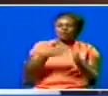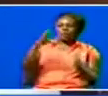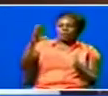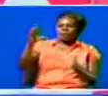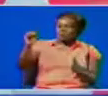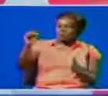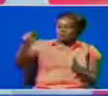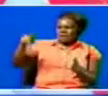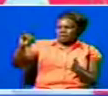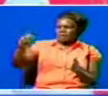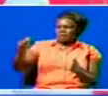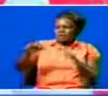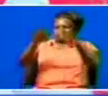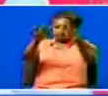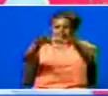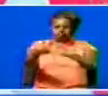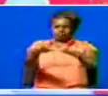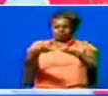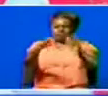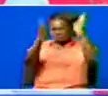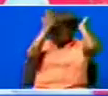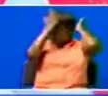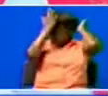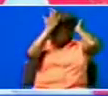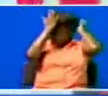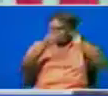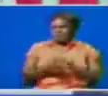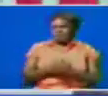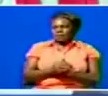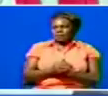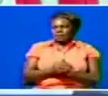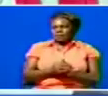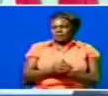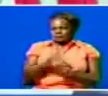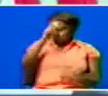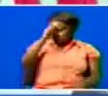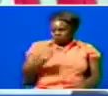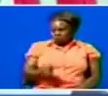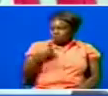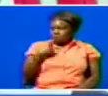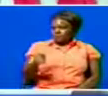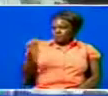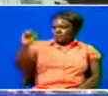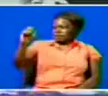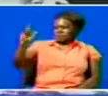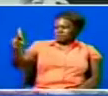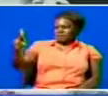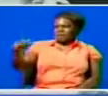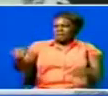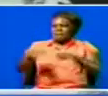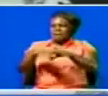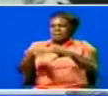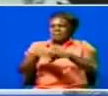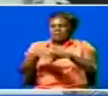Olesapit from consecrating their colleague as their bishop. The magistrate ruled out that ACK congregants in